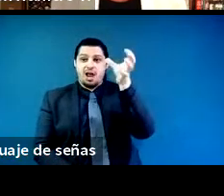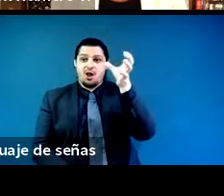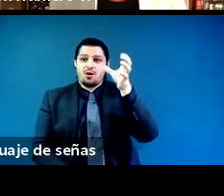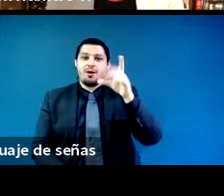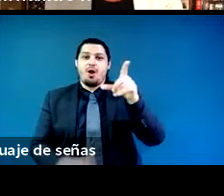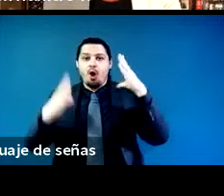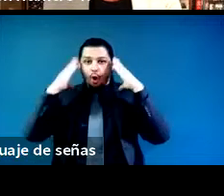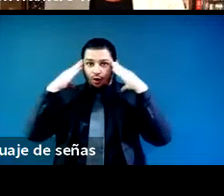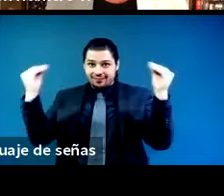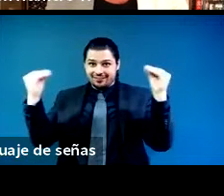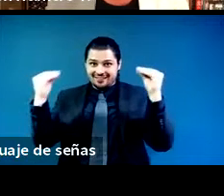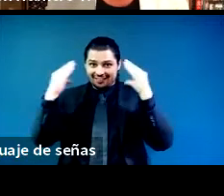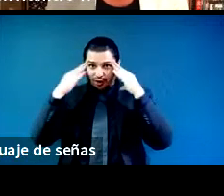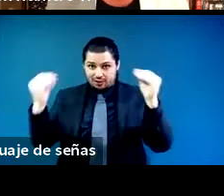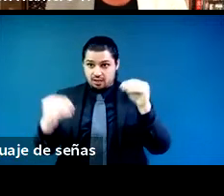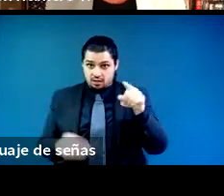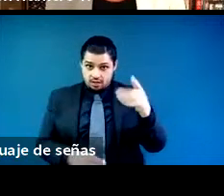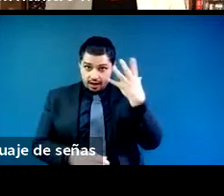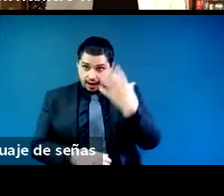onto something. So